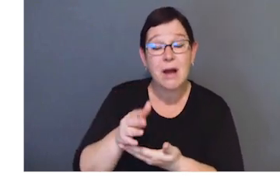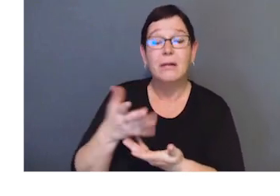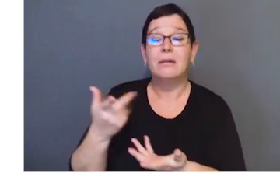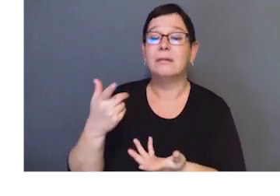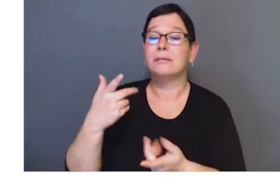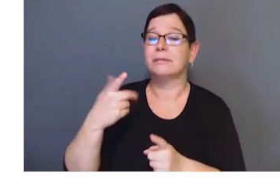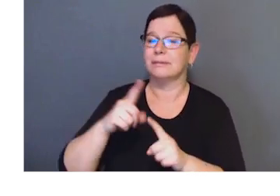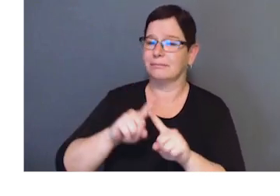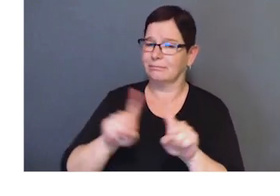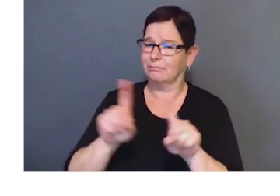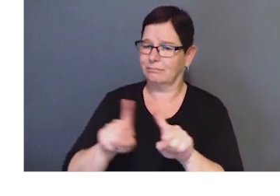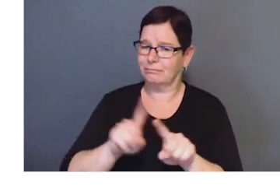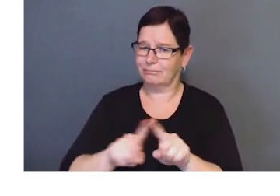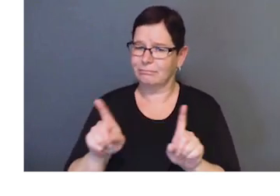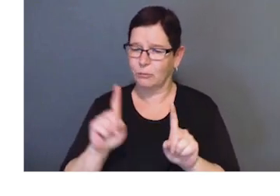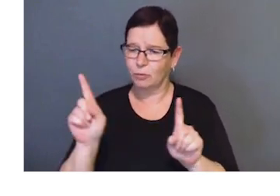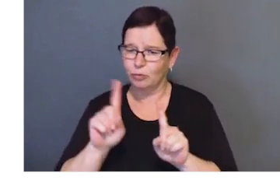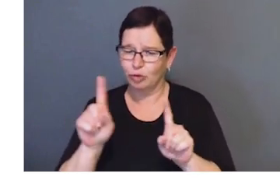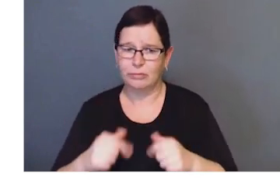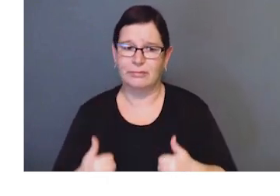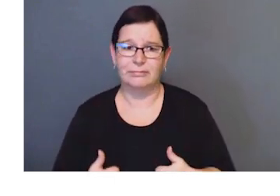territories.